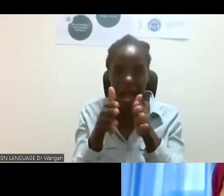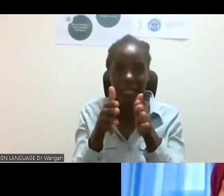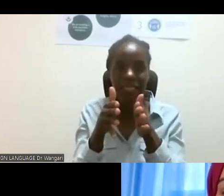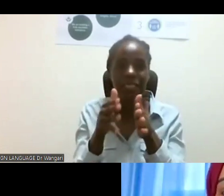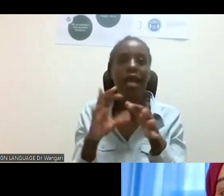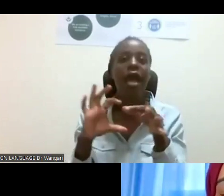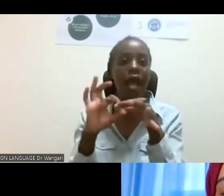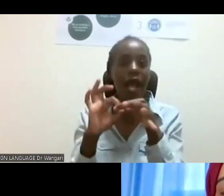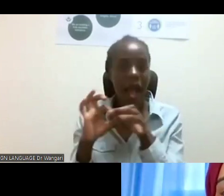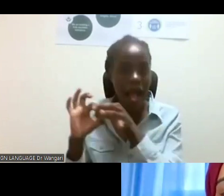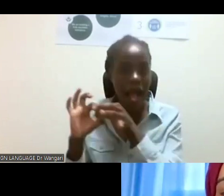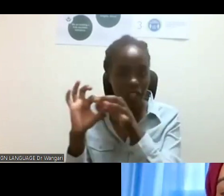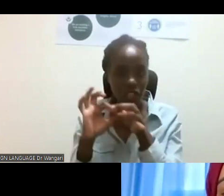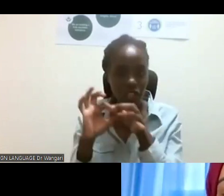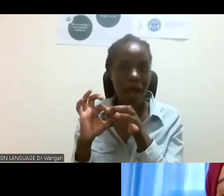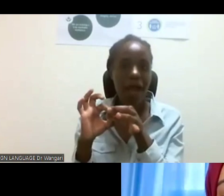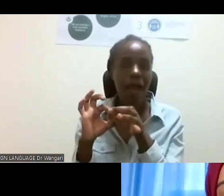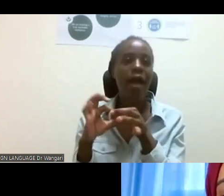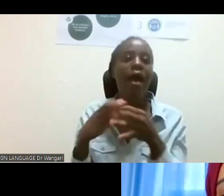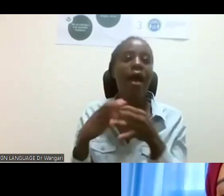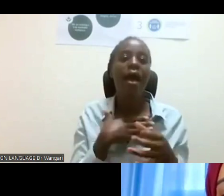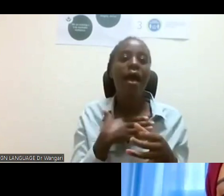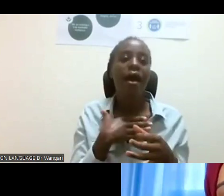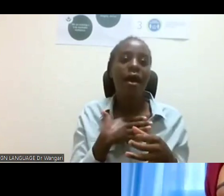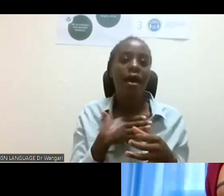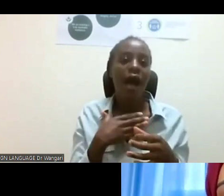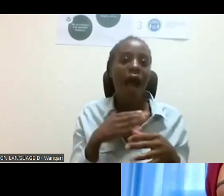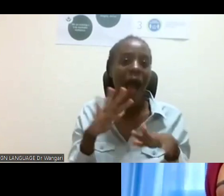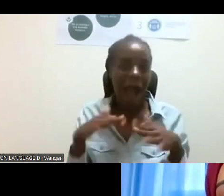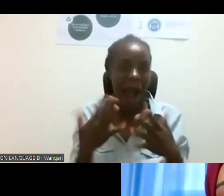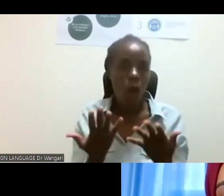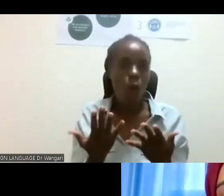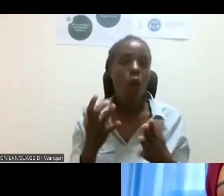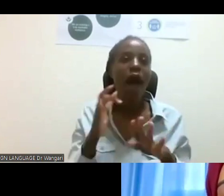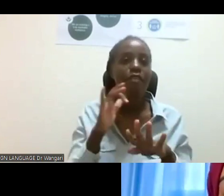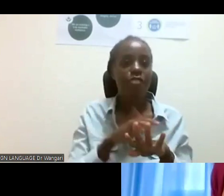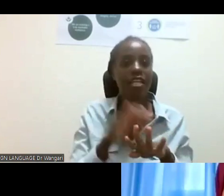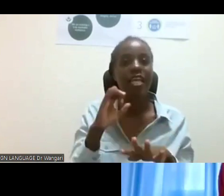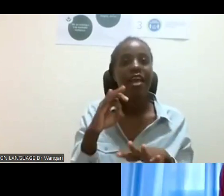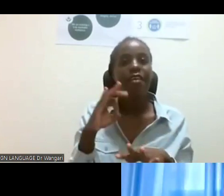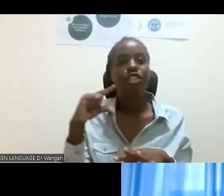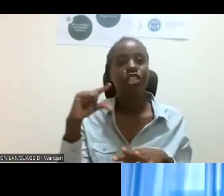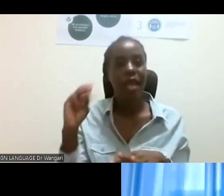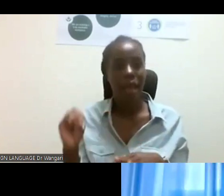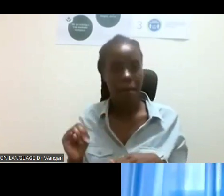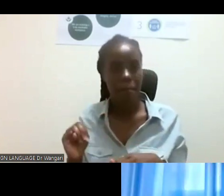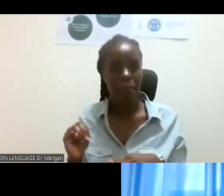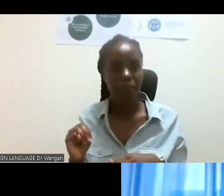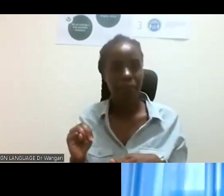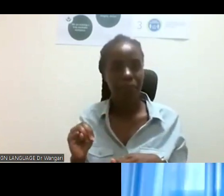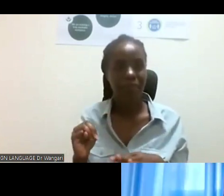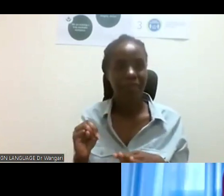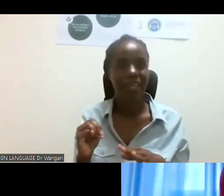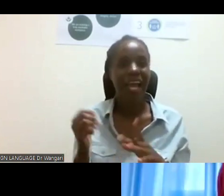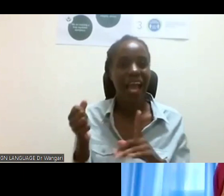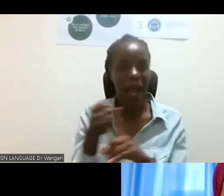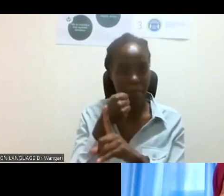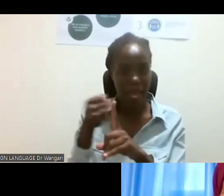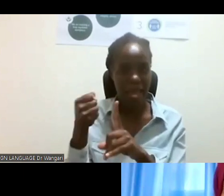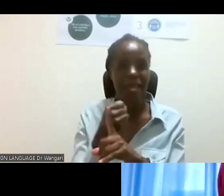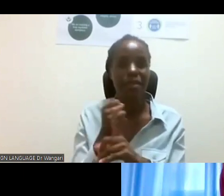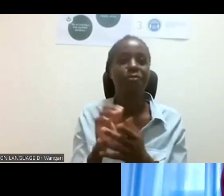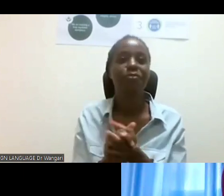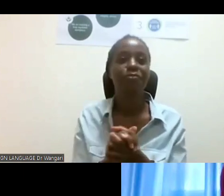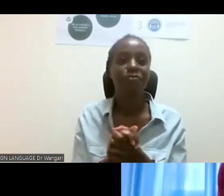the religion basis. So I think that answers my question now. I mean, not to start even at